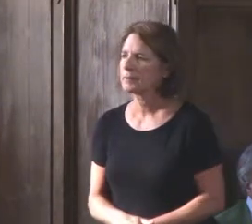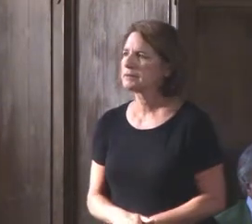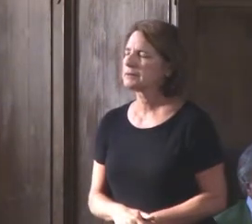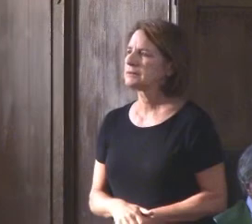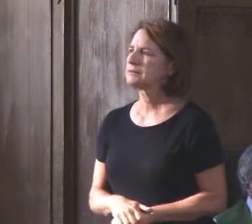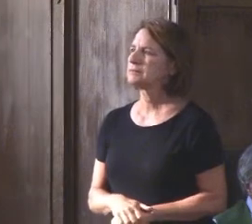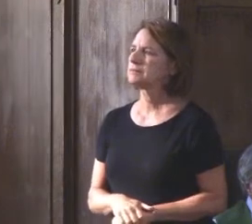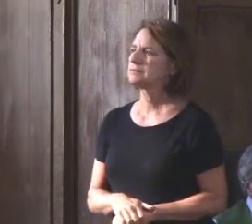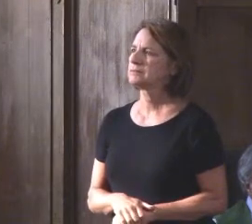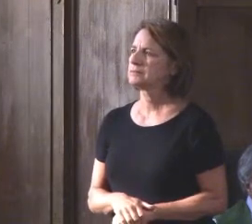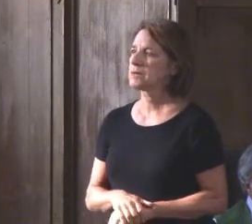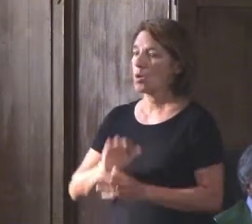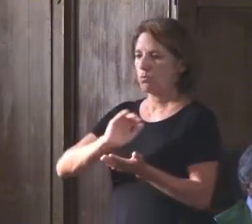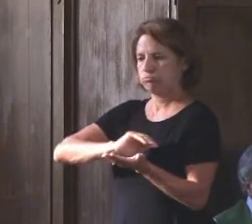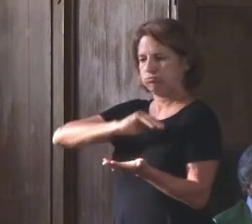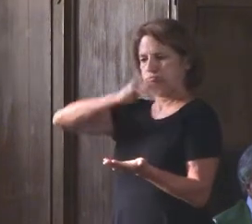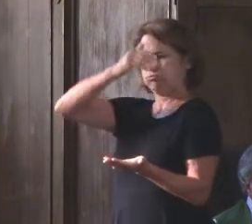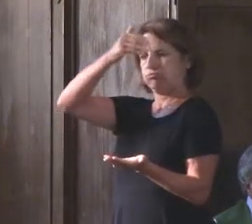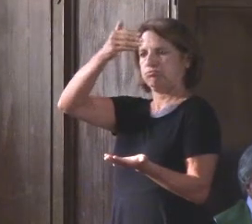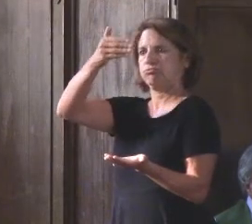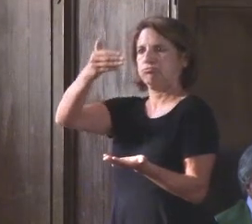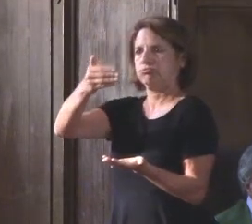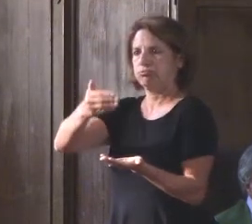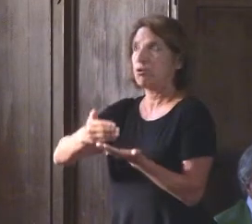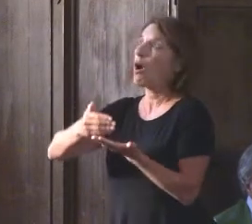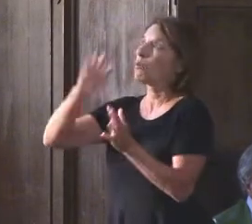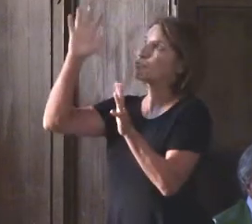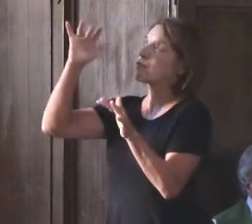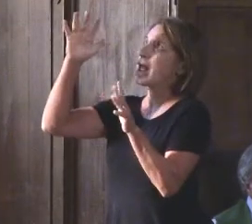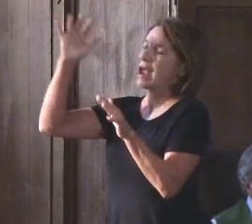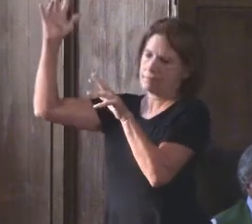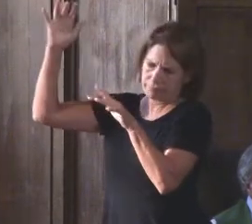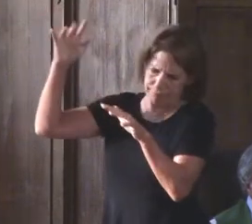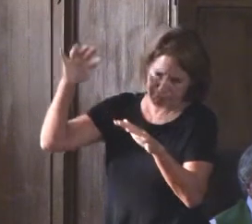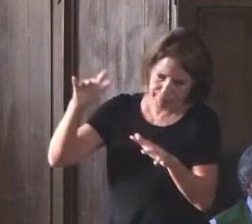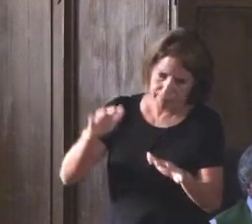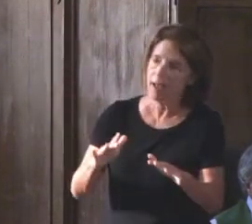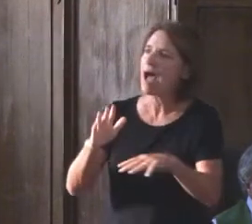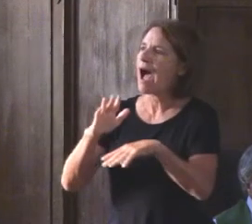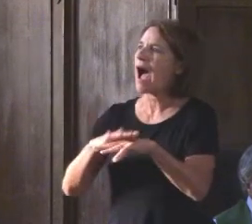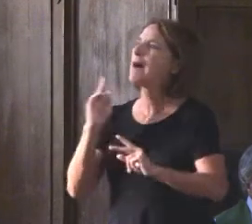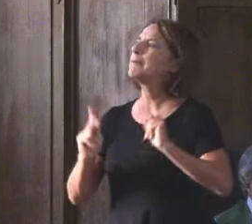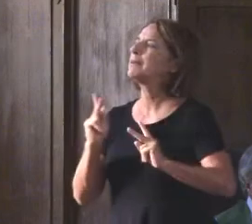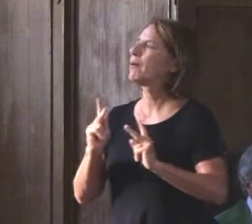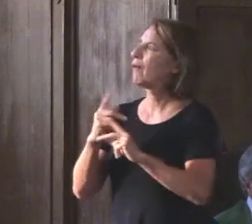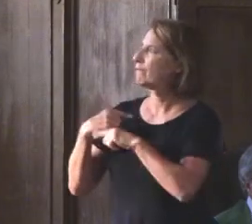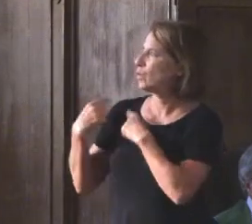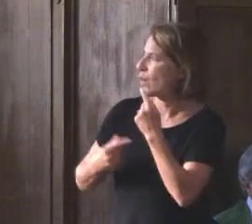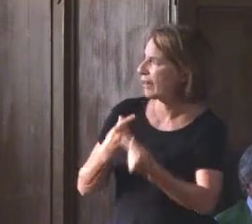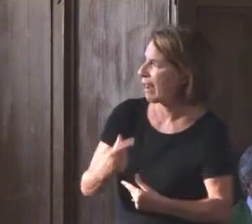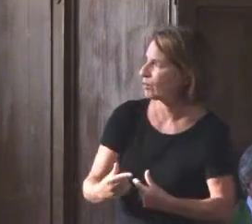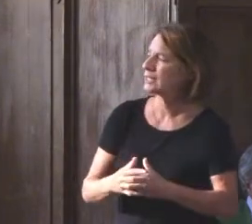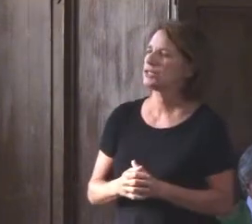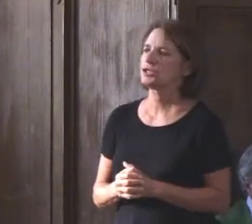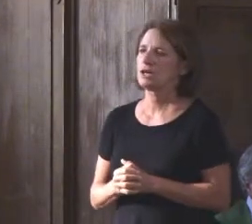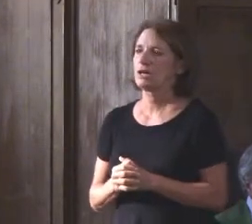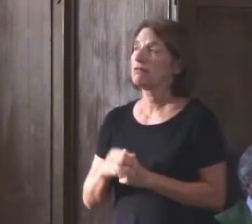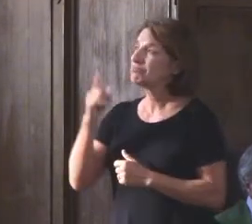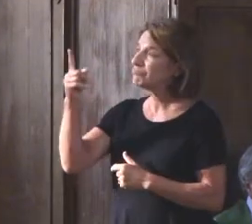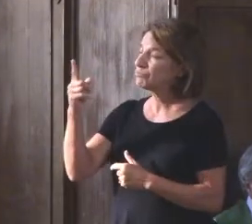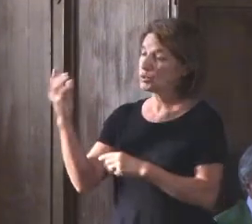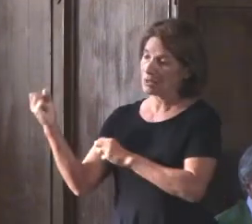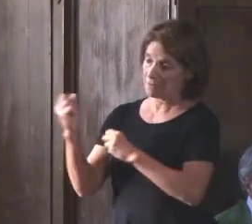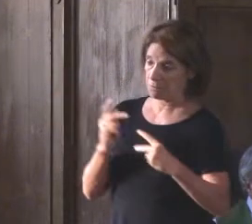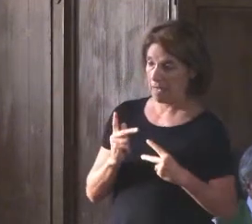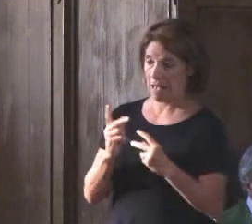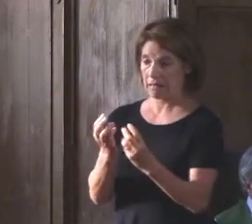A bountiful rain you showered down, O God, upon your inheritance. You restored the land when